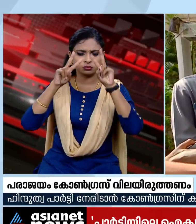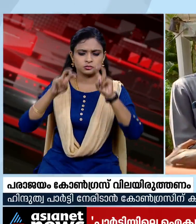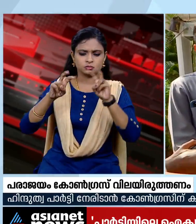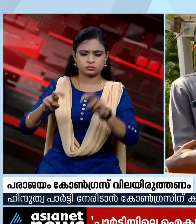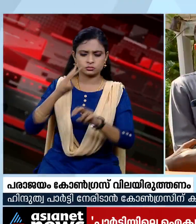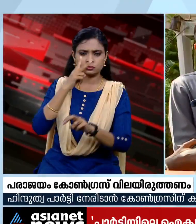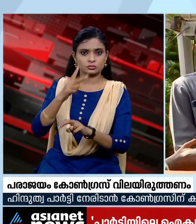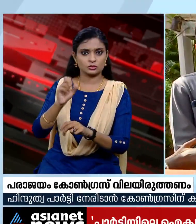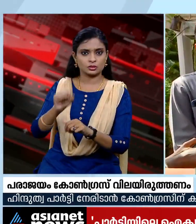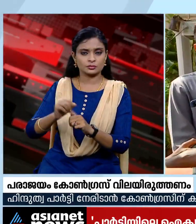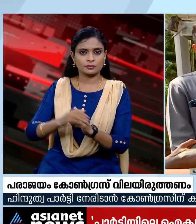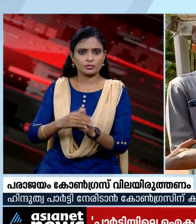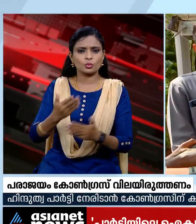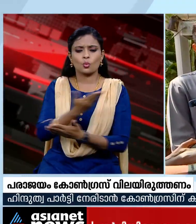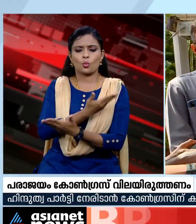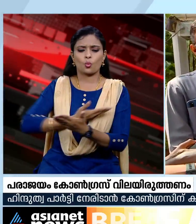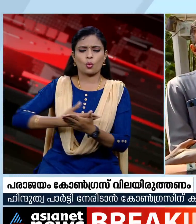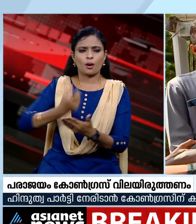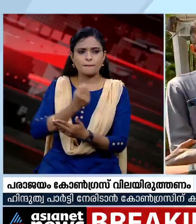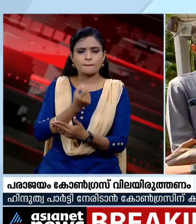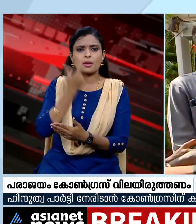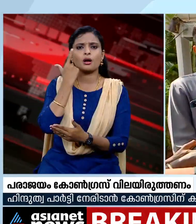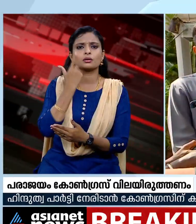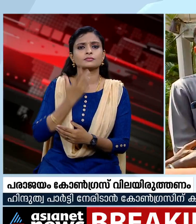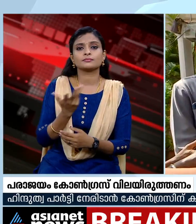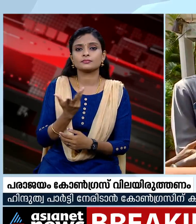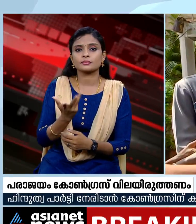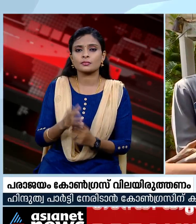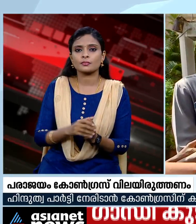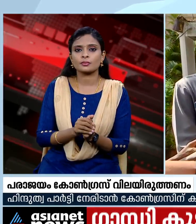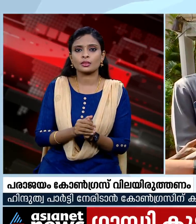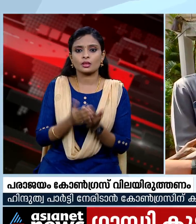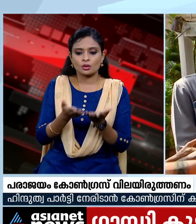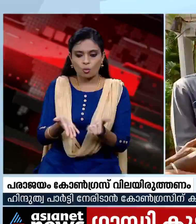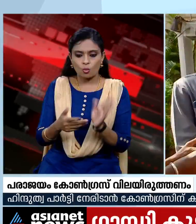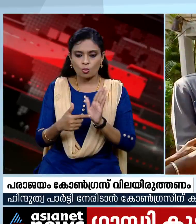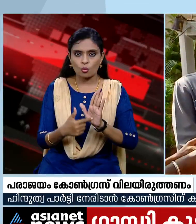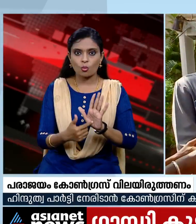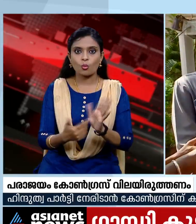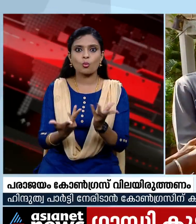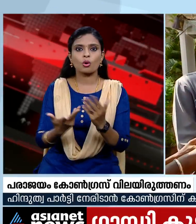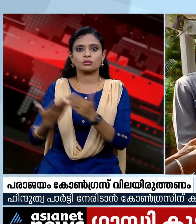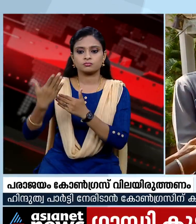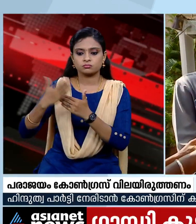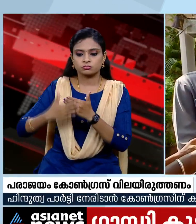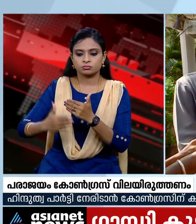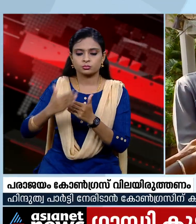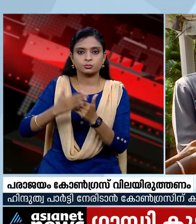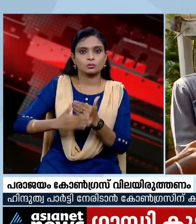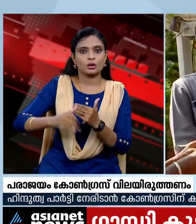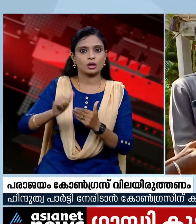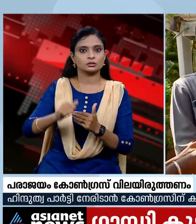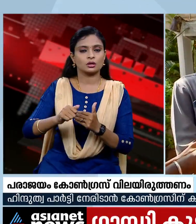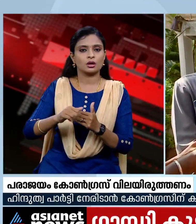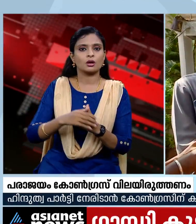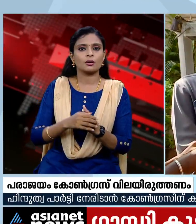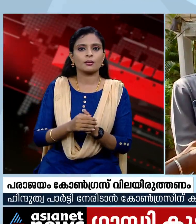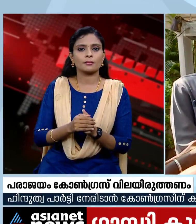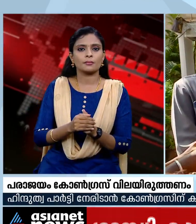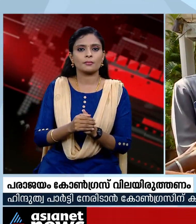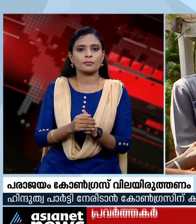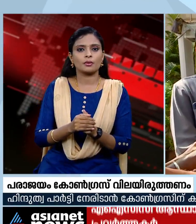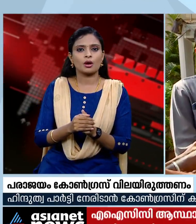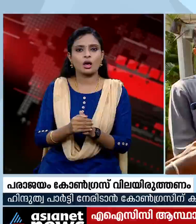campaign. Our understanding is that this shows the continuing growth of the